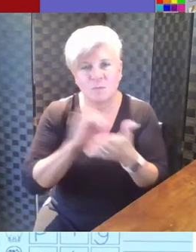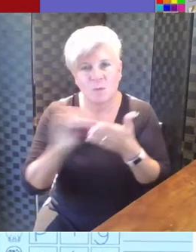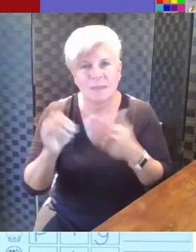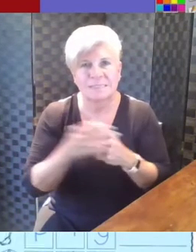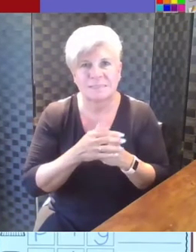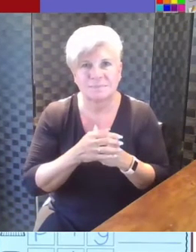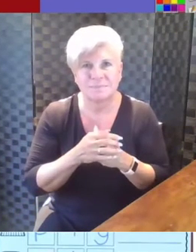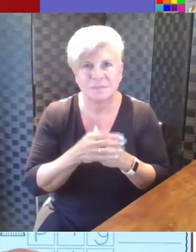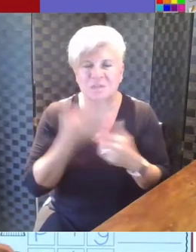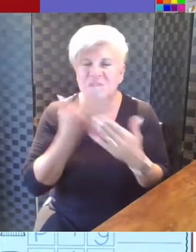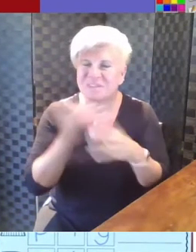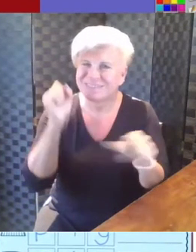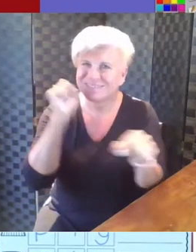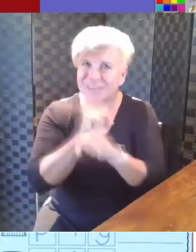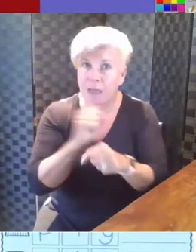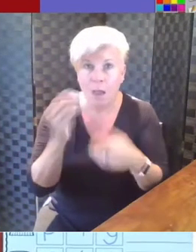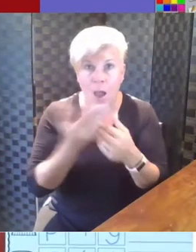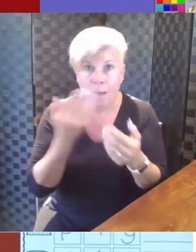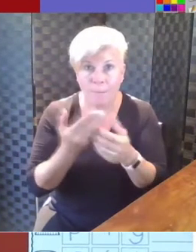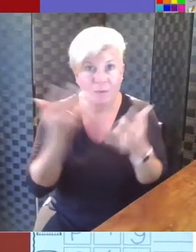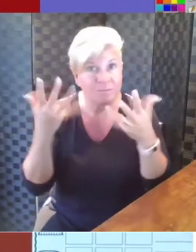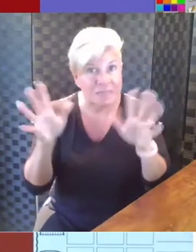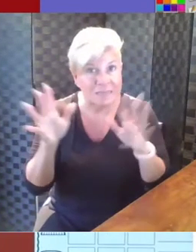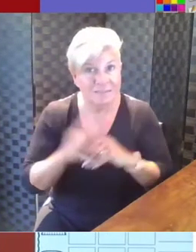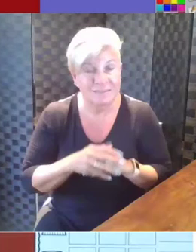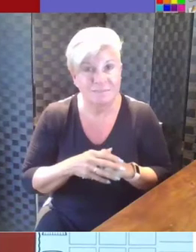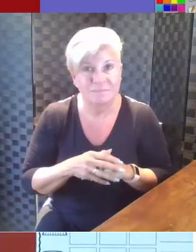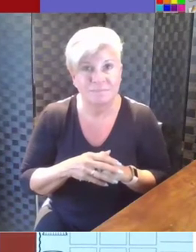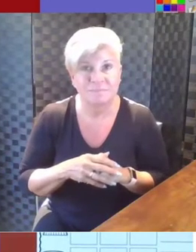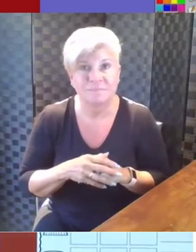You are rocking this. We're almost finished.